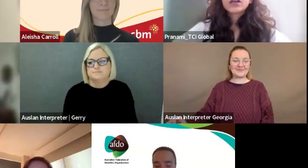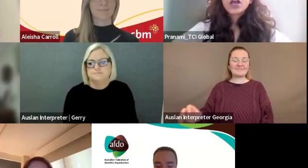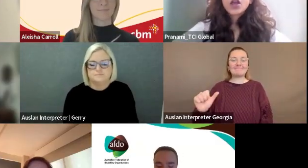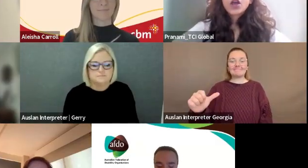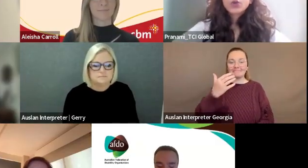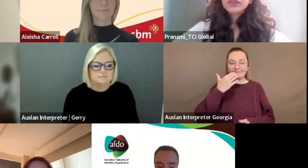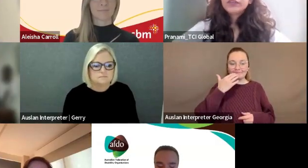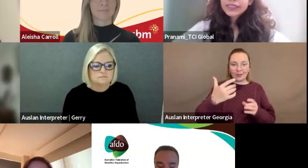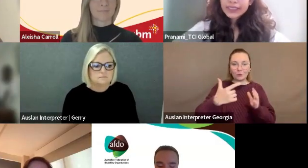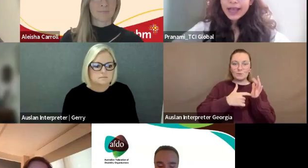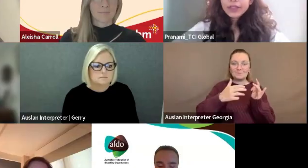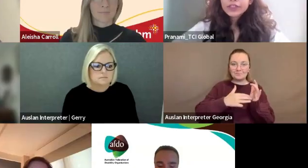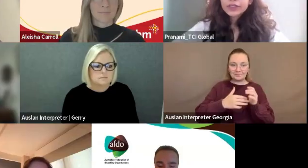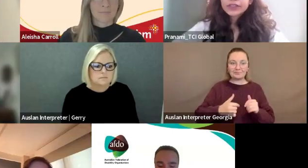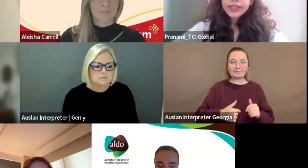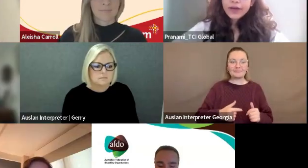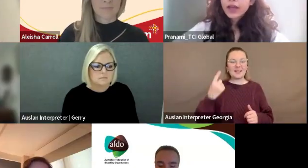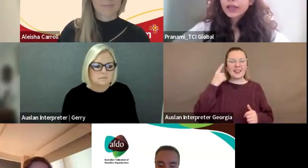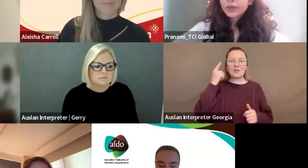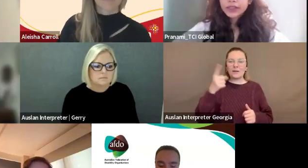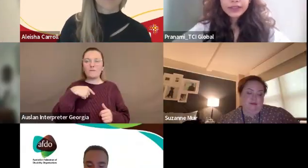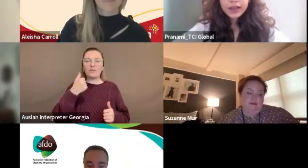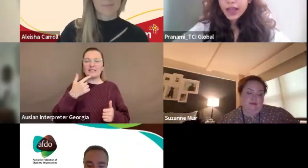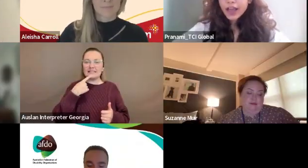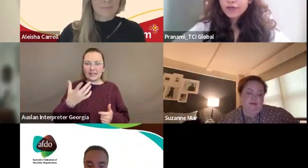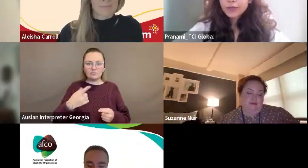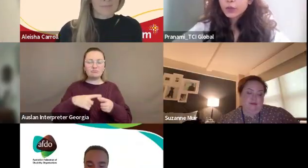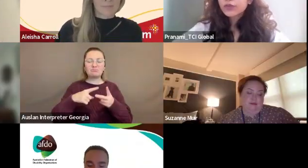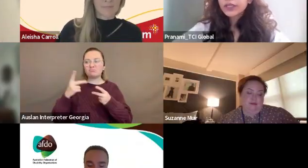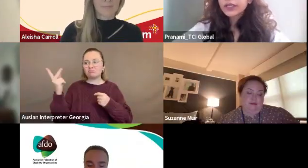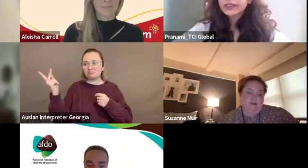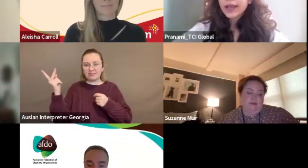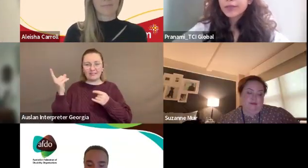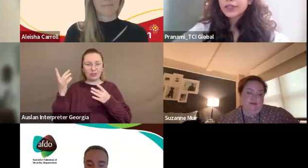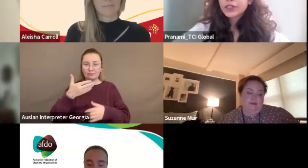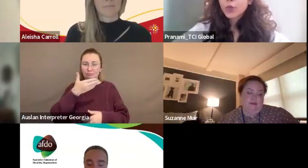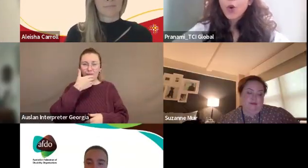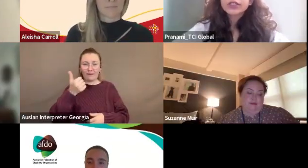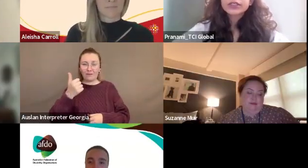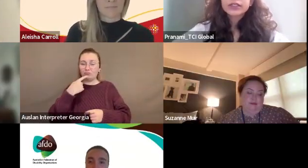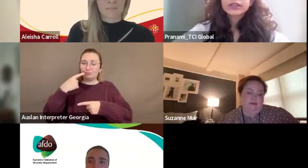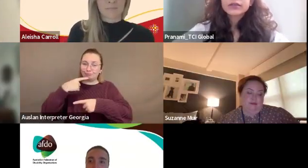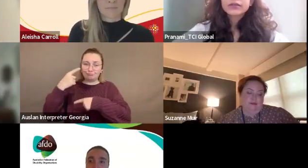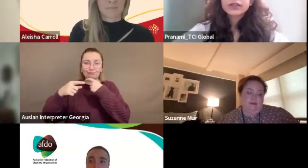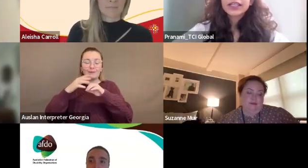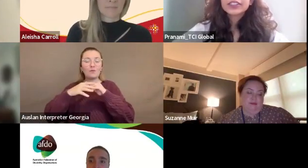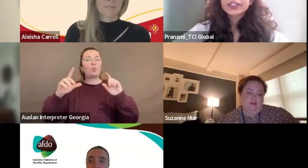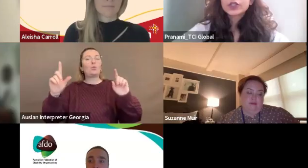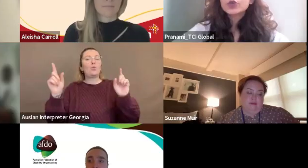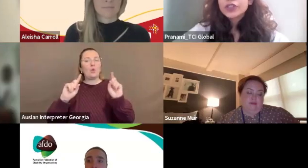think we've established, and Sarah and Amesa have beautifully established what